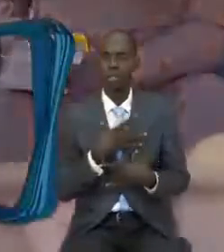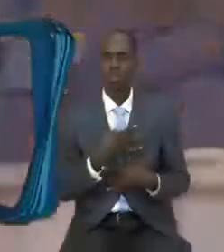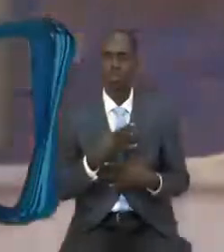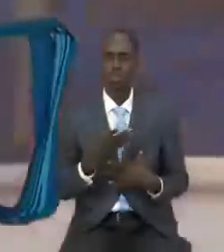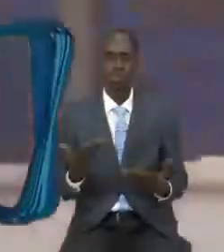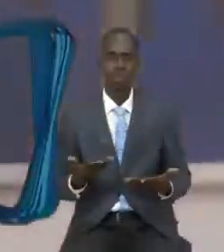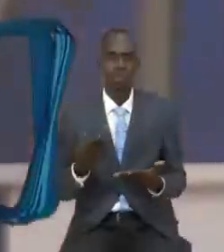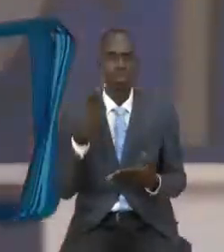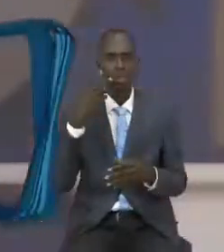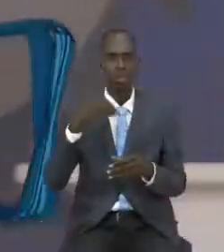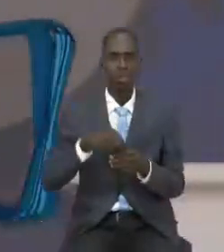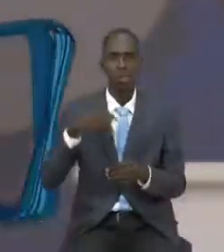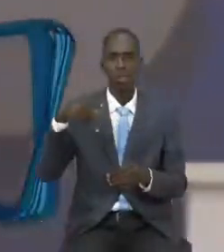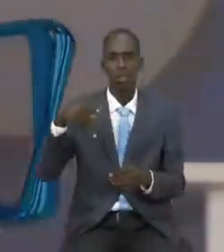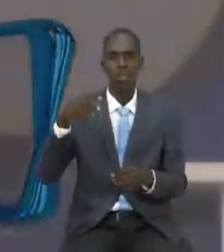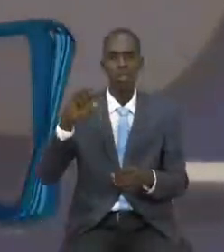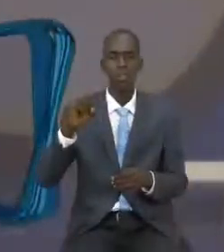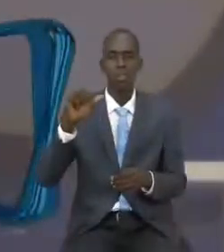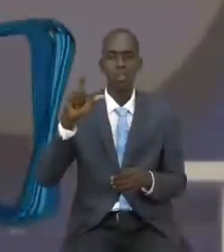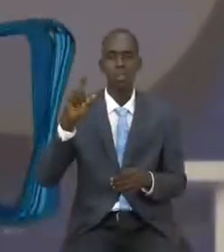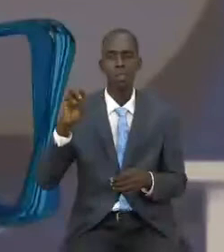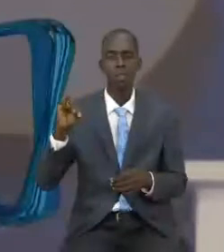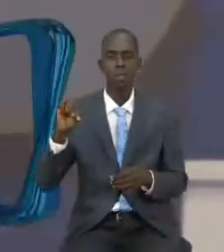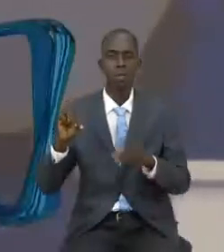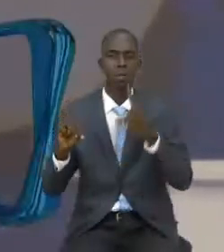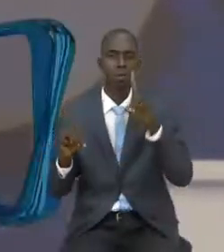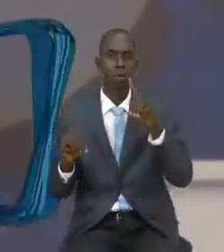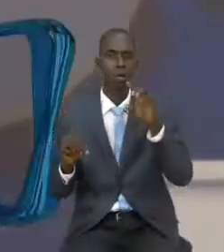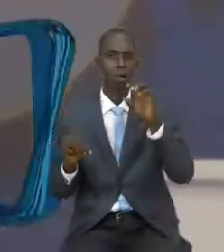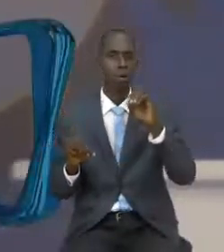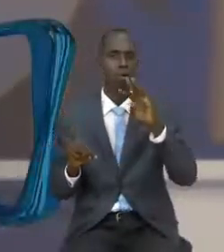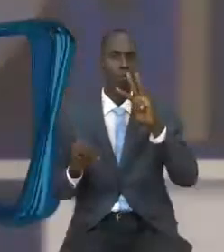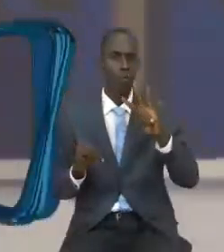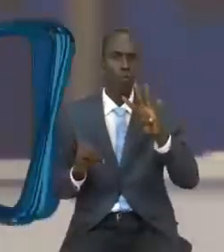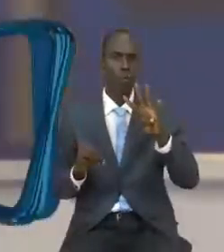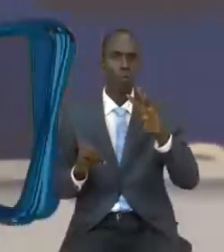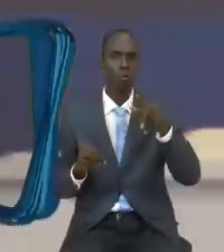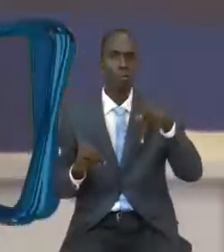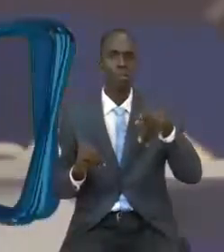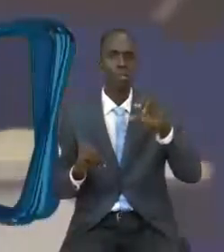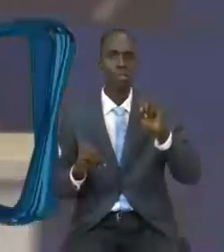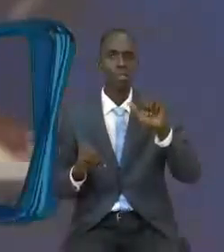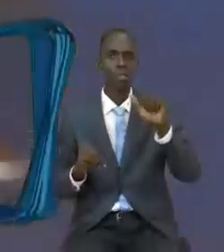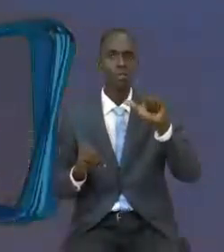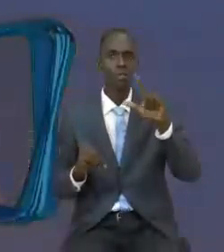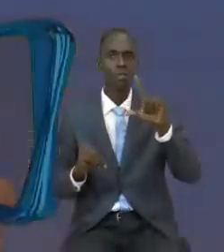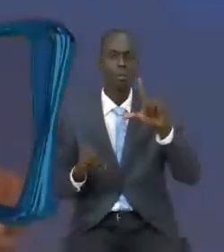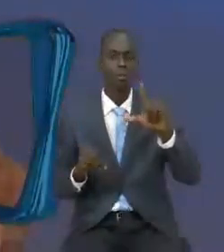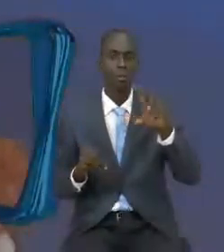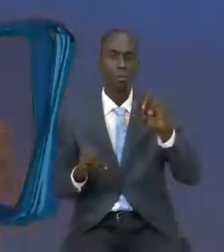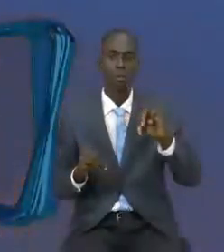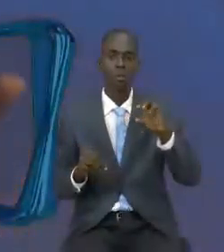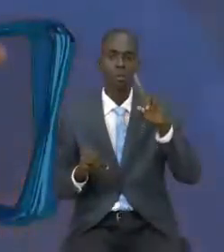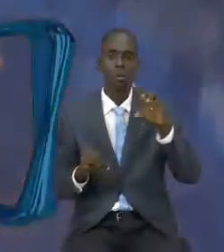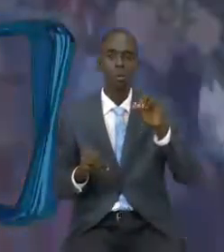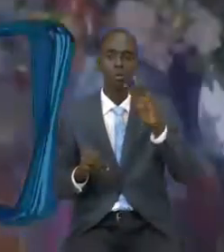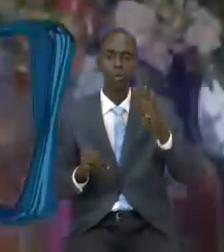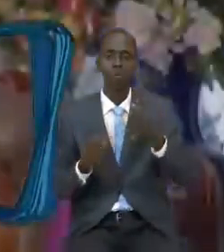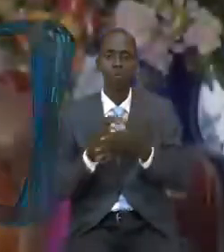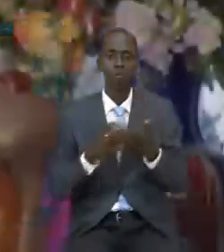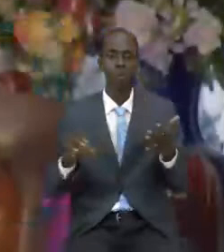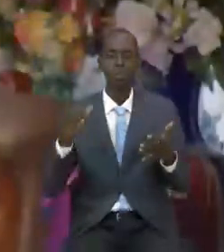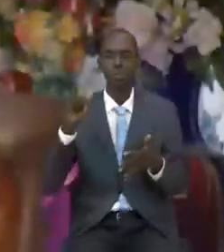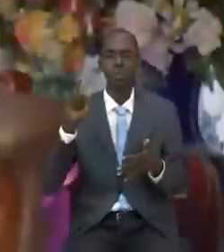Psalm 104, reading from verse 23. Psalm 104, reading from verse 23. Here is how